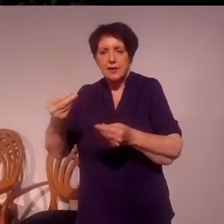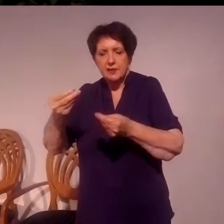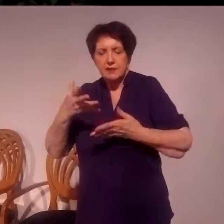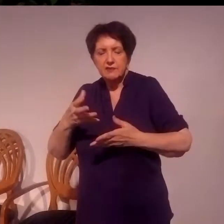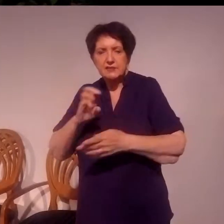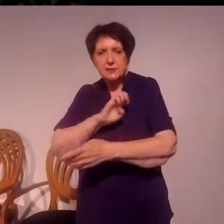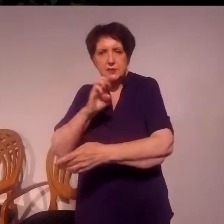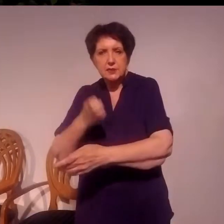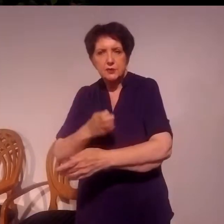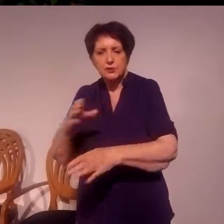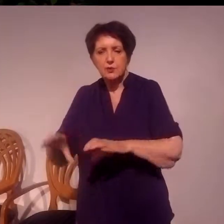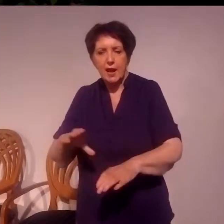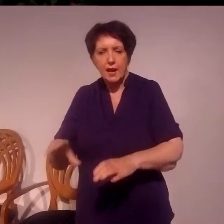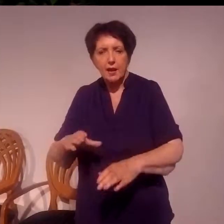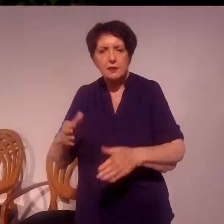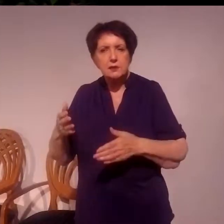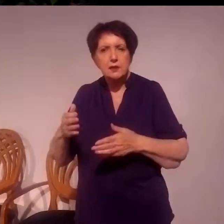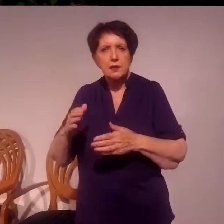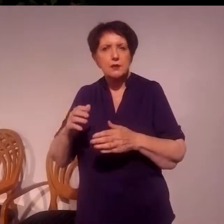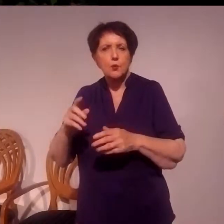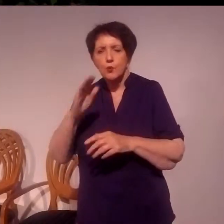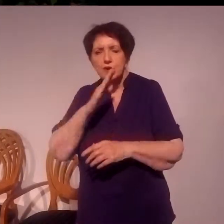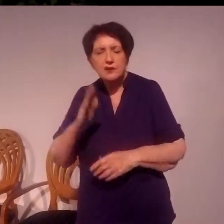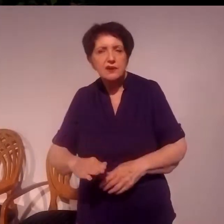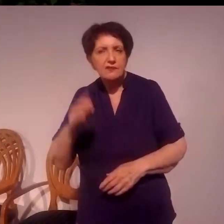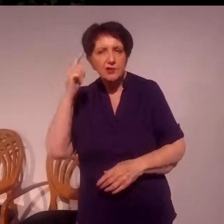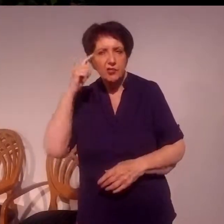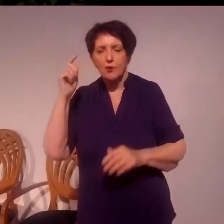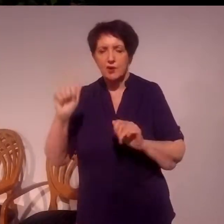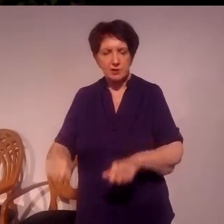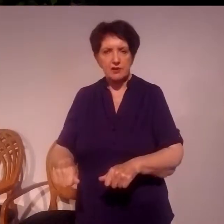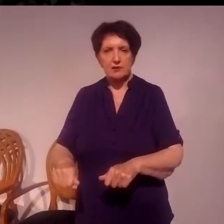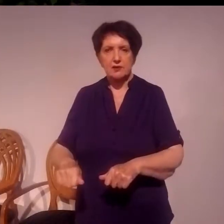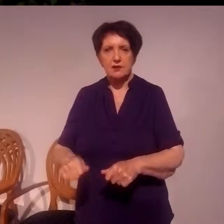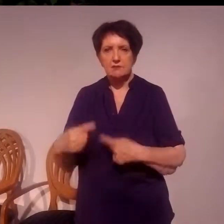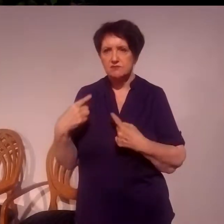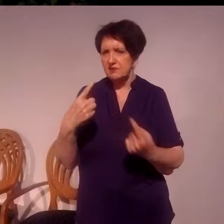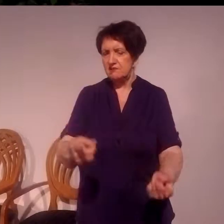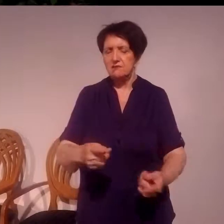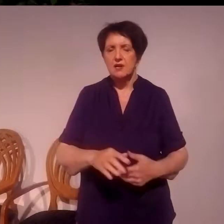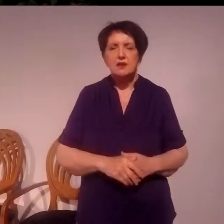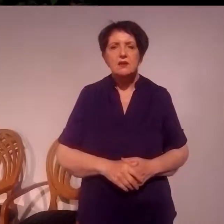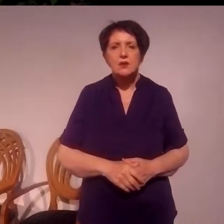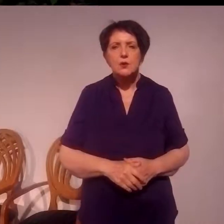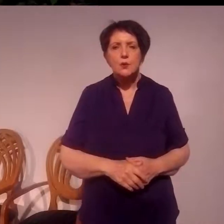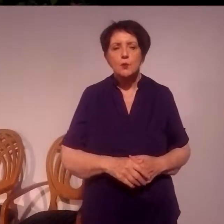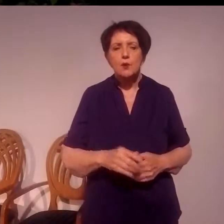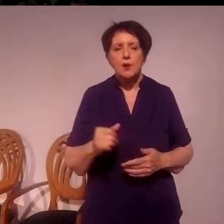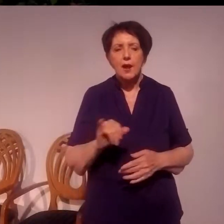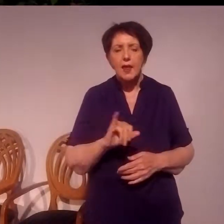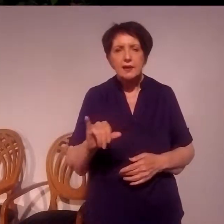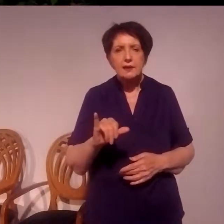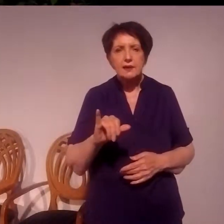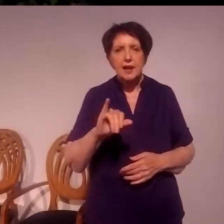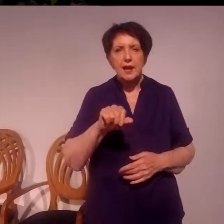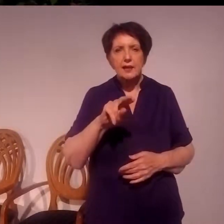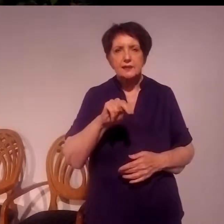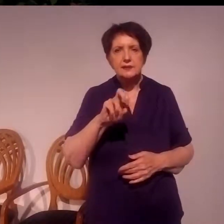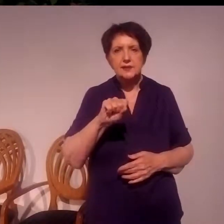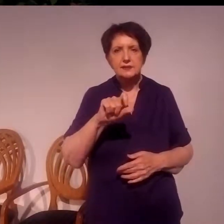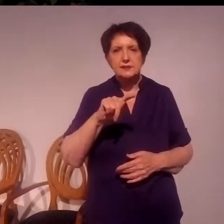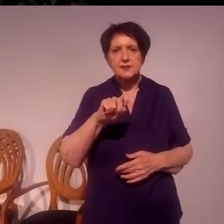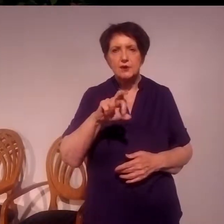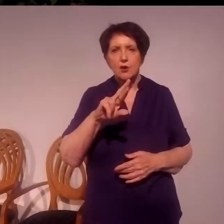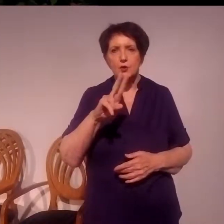we never thought possible. We become instruments, a vessel.